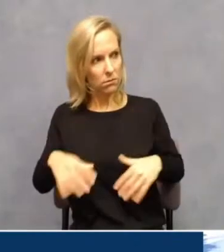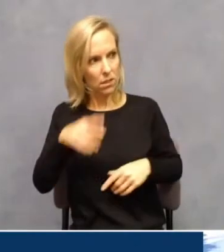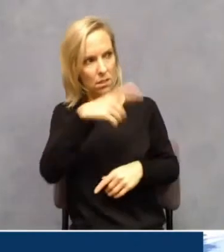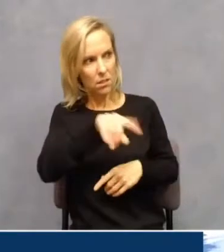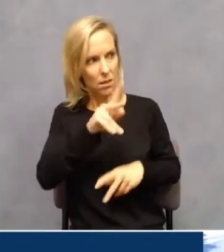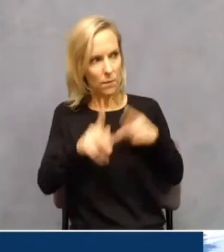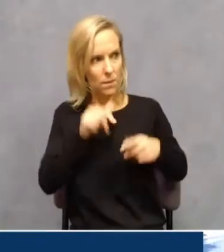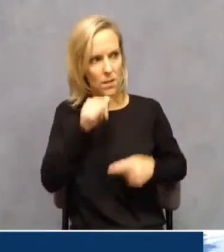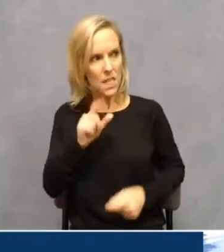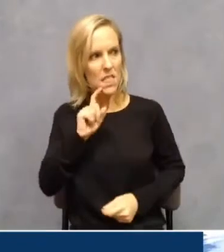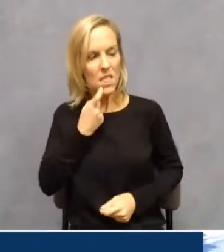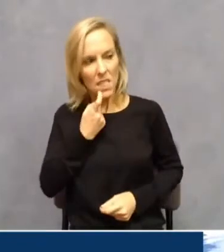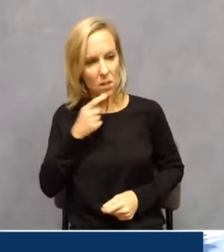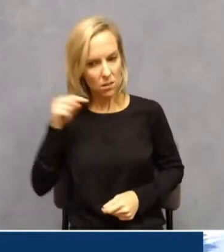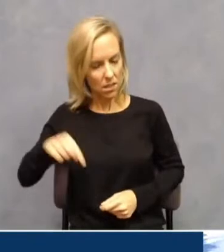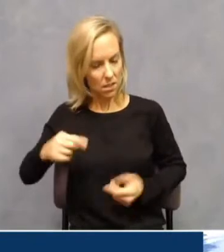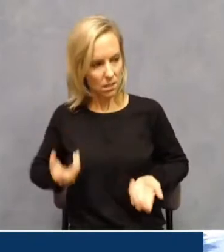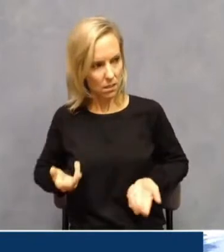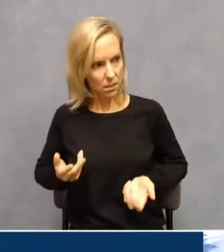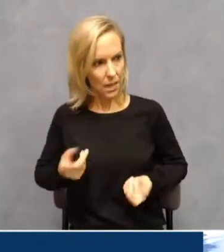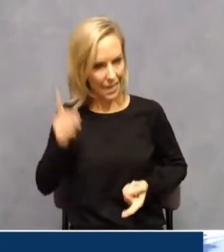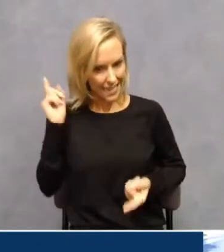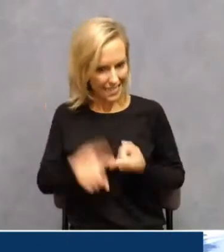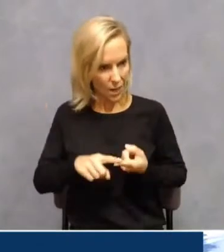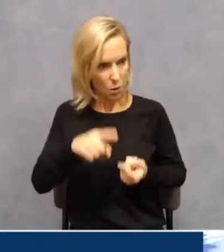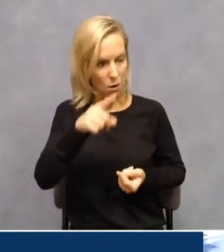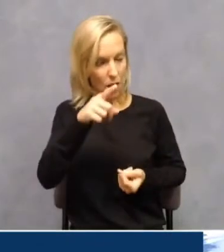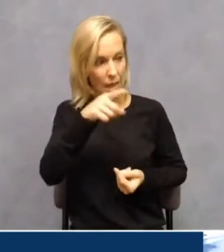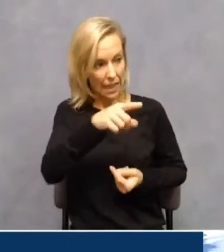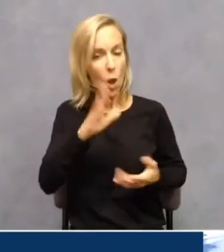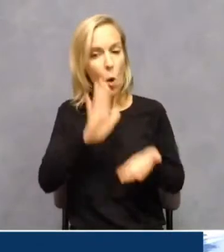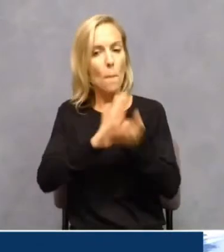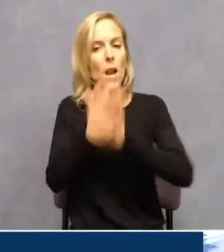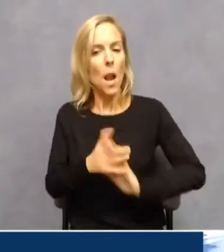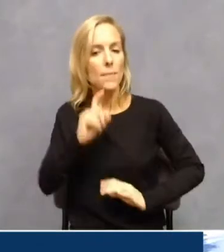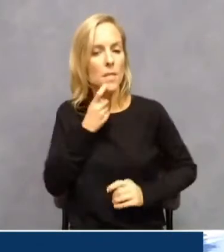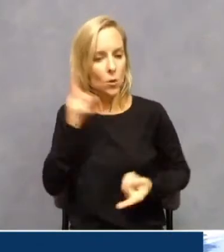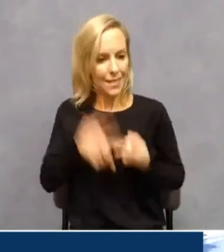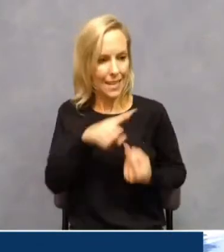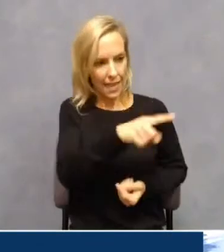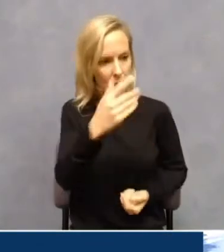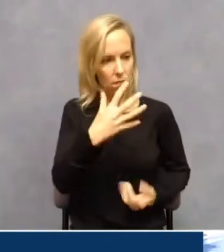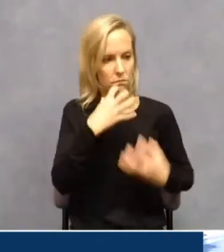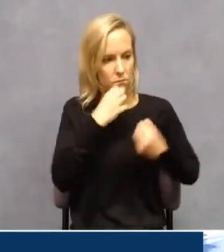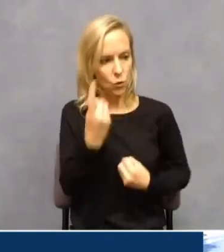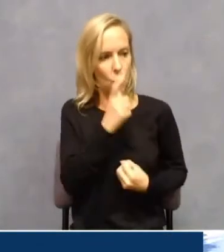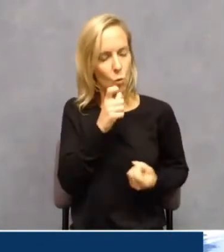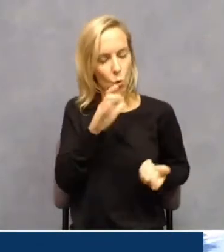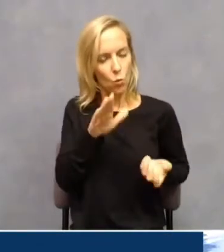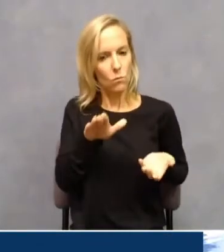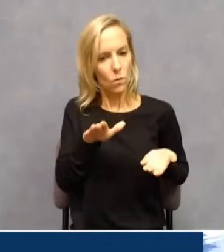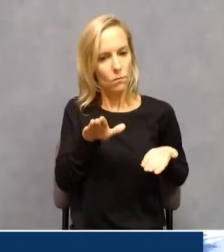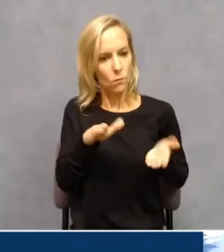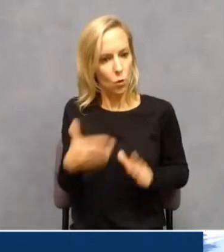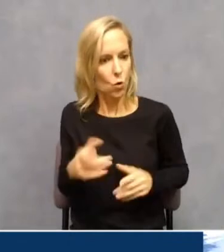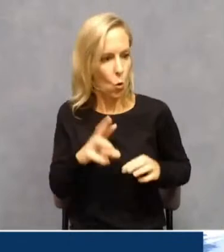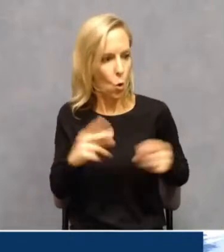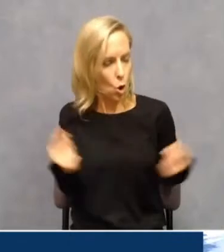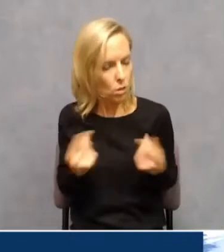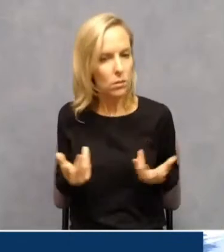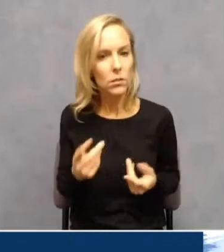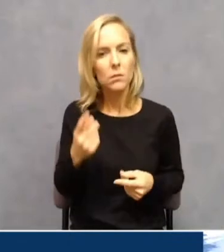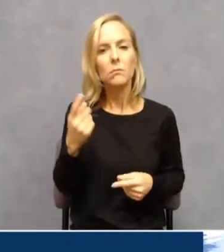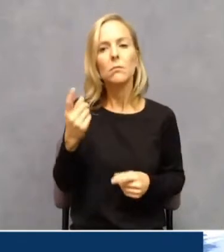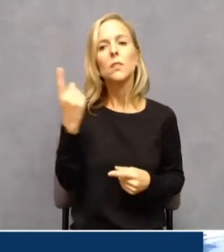until someone they personally care about gets seriously hurt or dies. I've got a few quotes, and the individuals gave me permission to mention